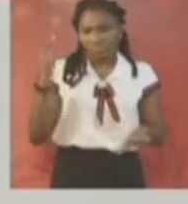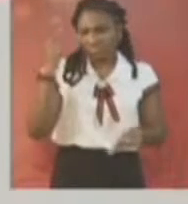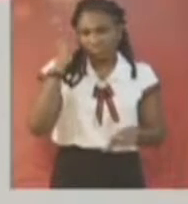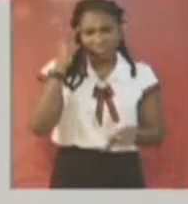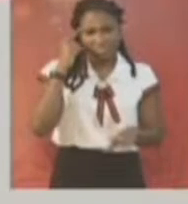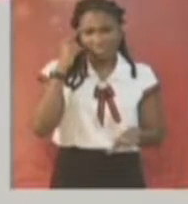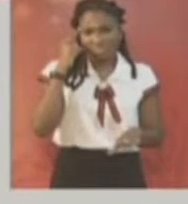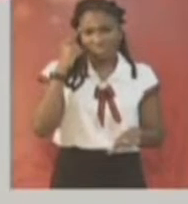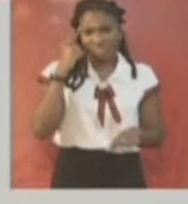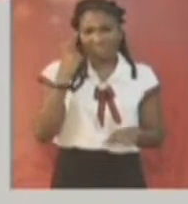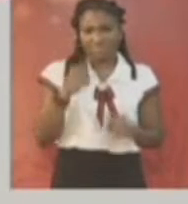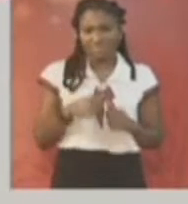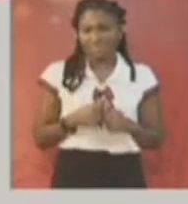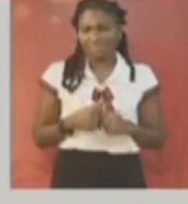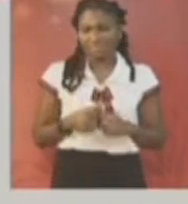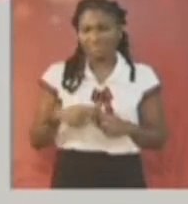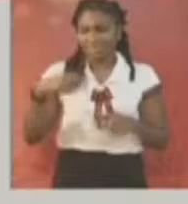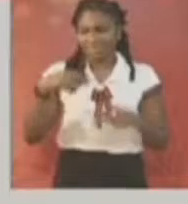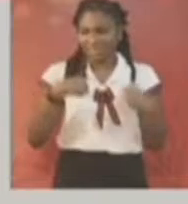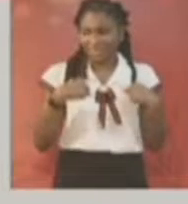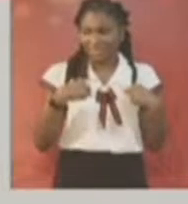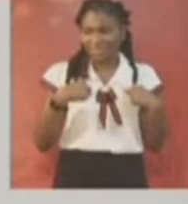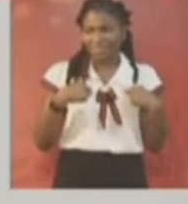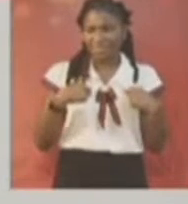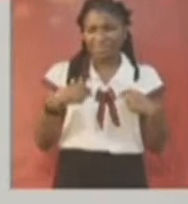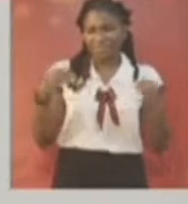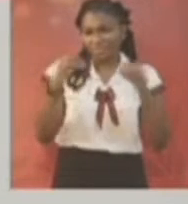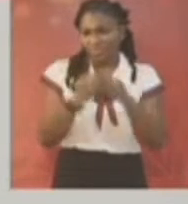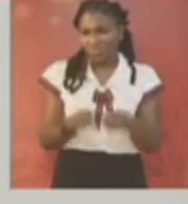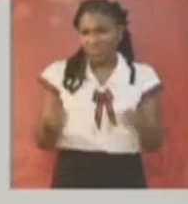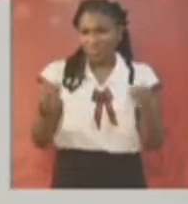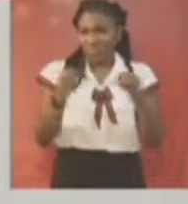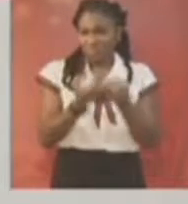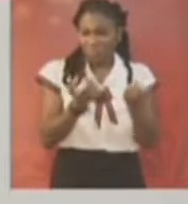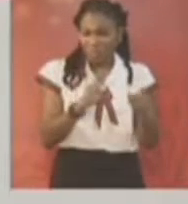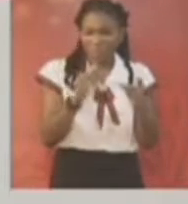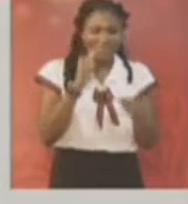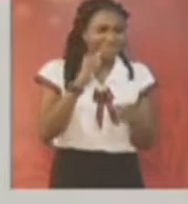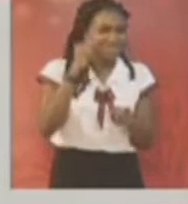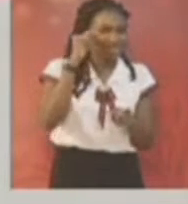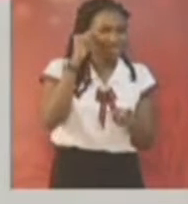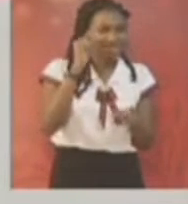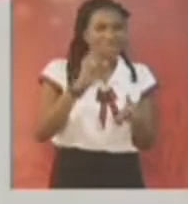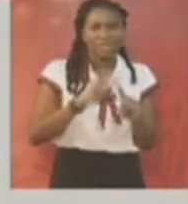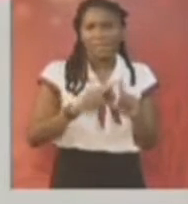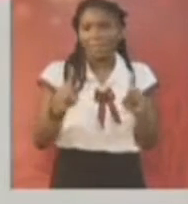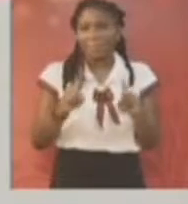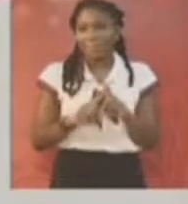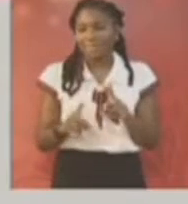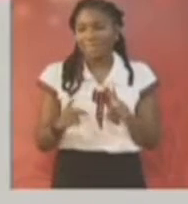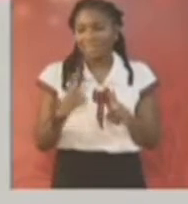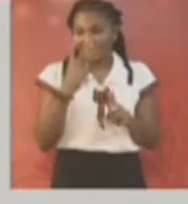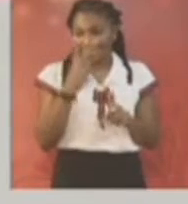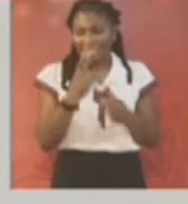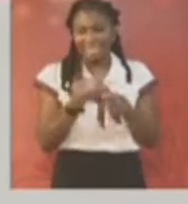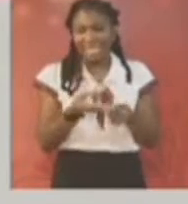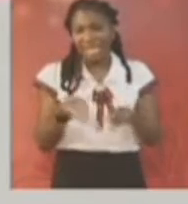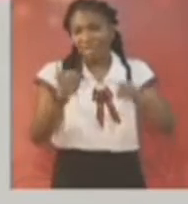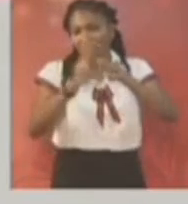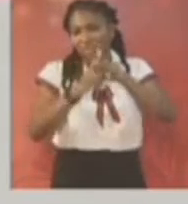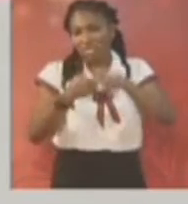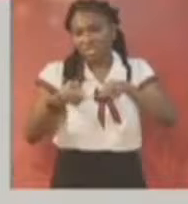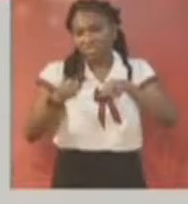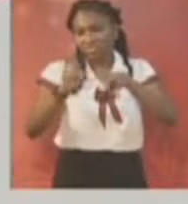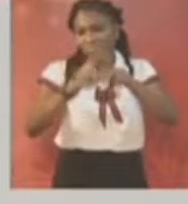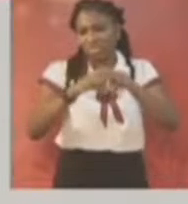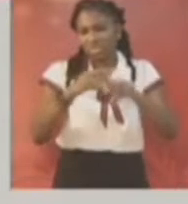of presentation along those lines in adults. What we would have seen is the increasing difficulty in